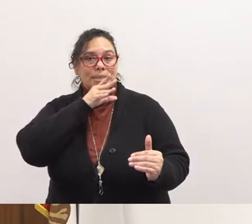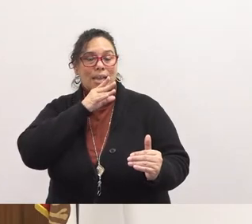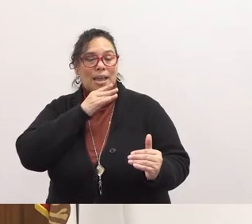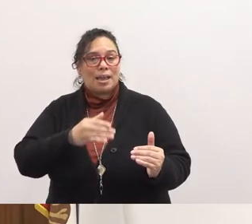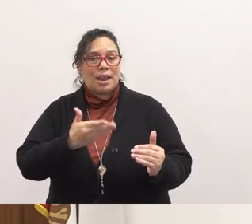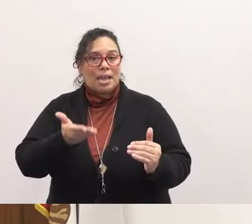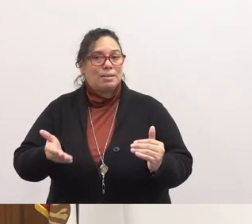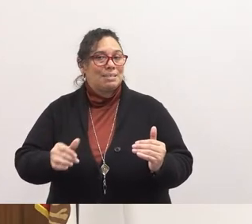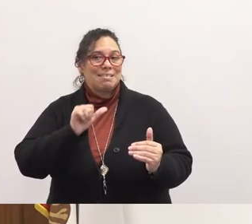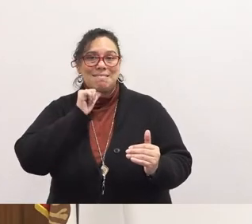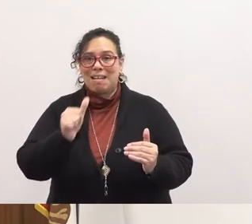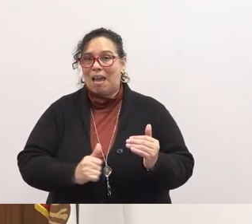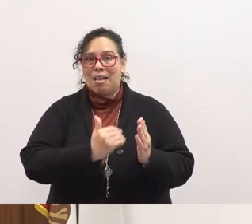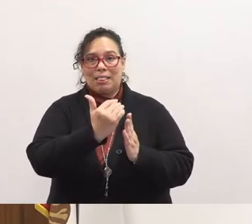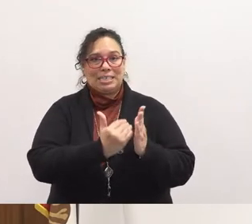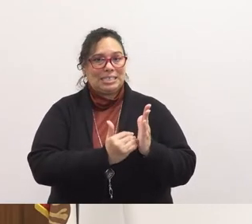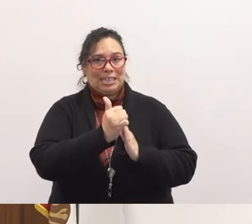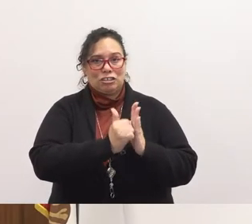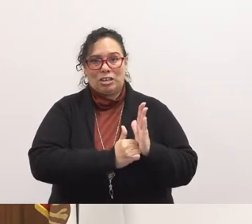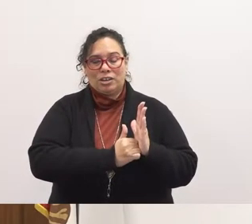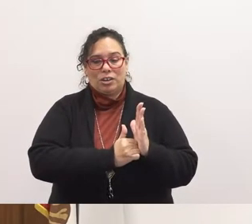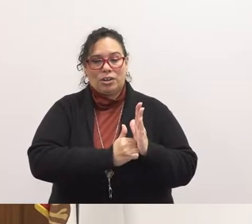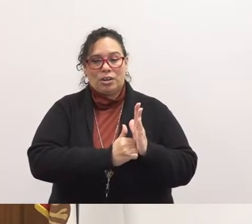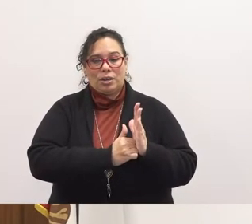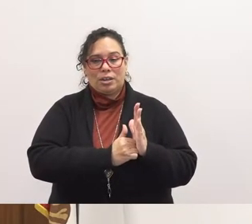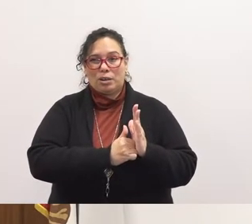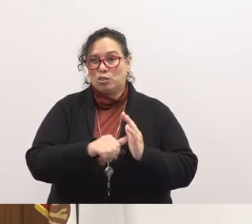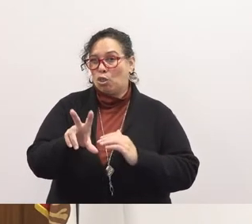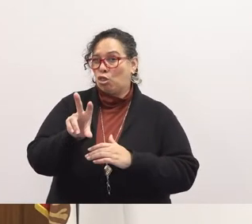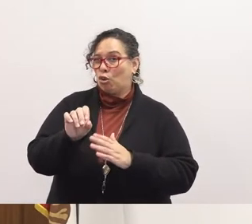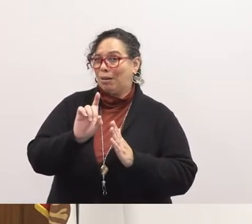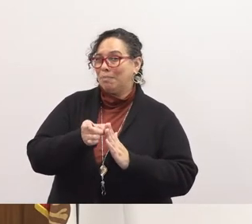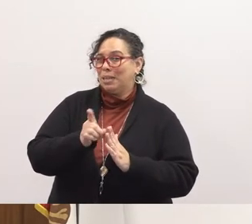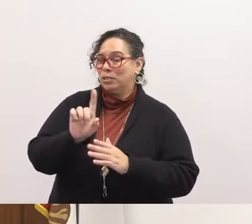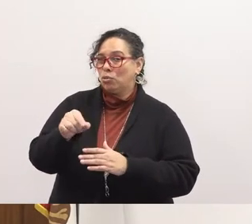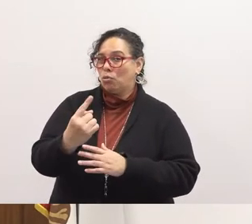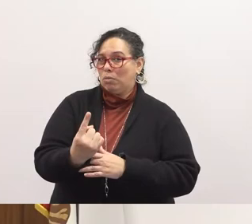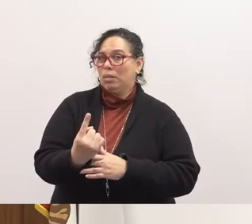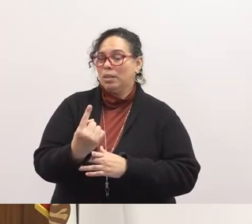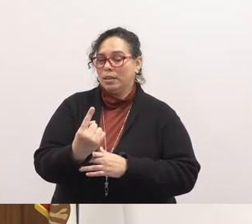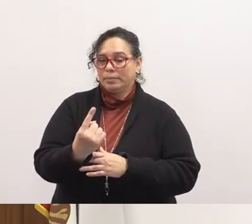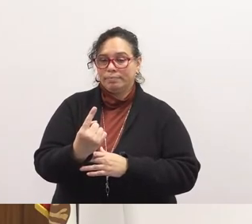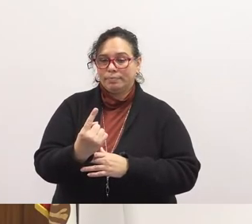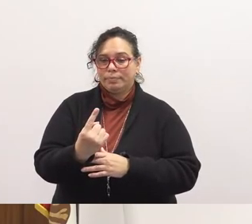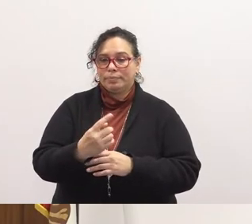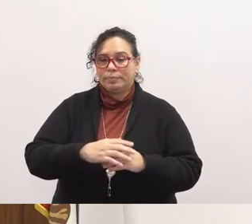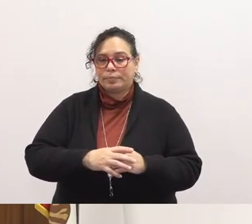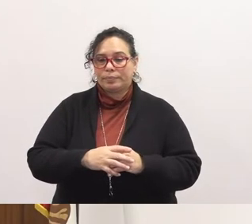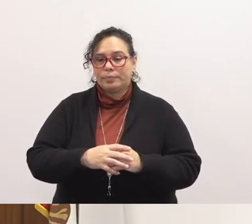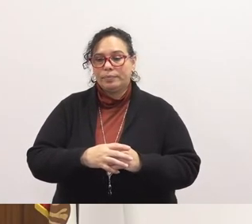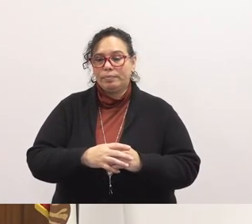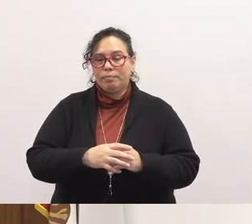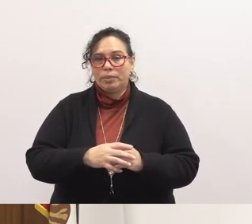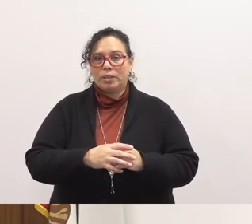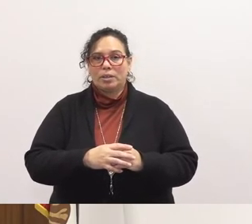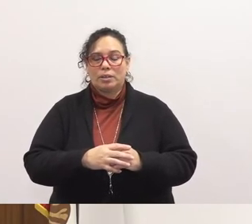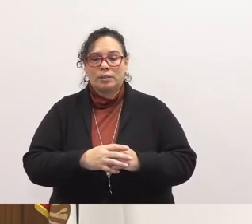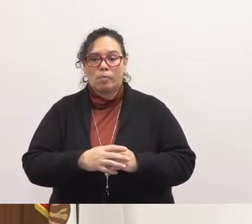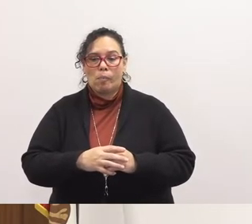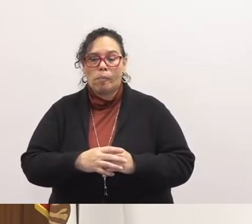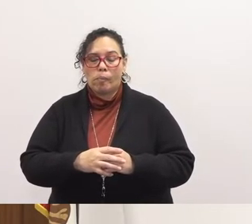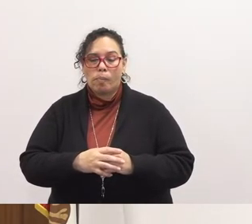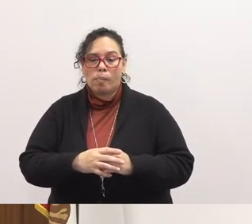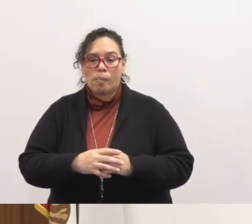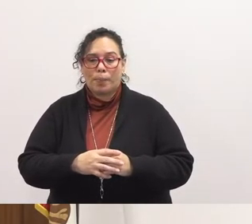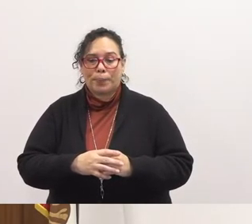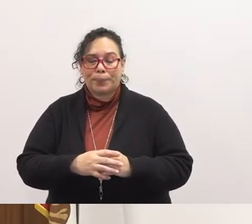So we only have 30 minutes for items not listed on the agenda.